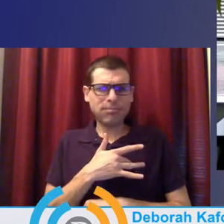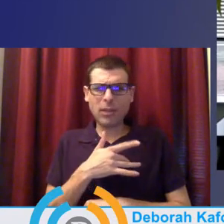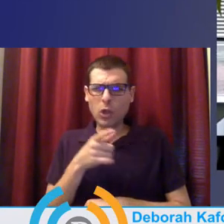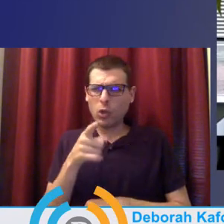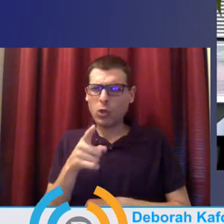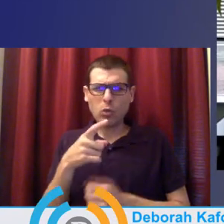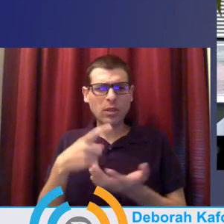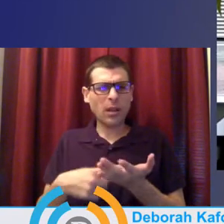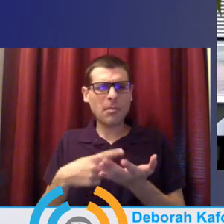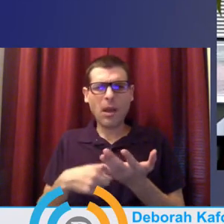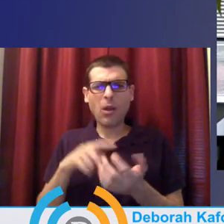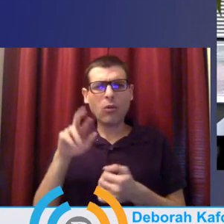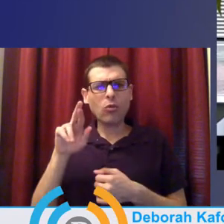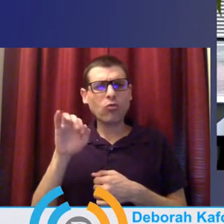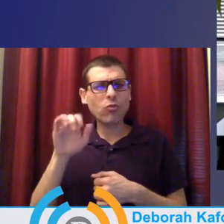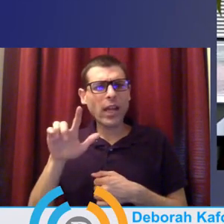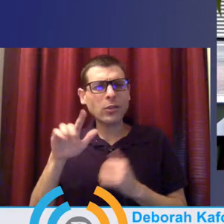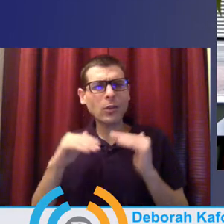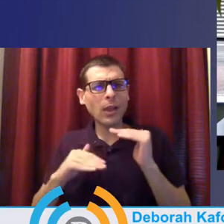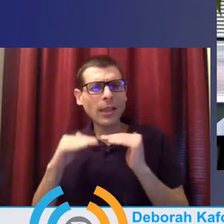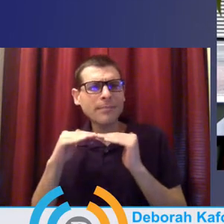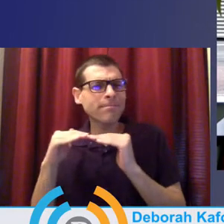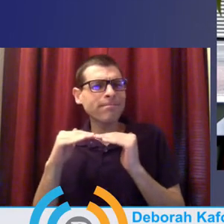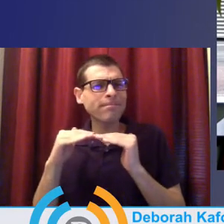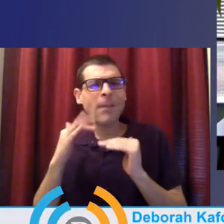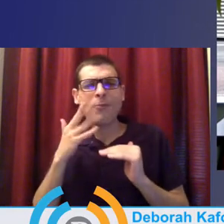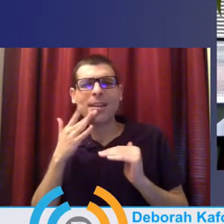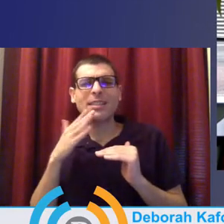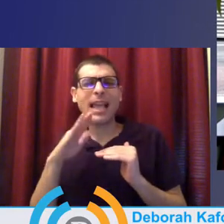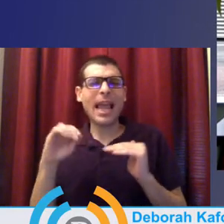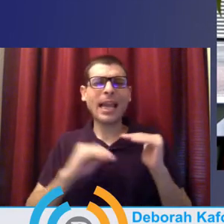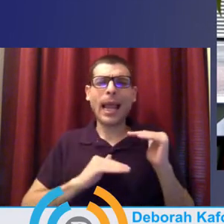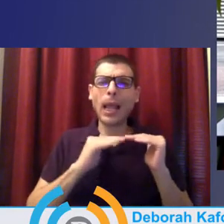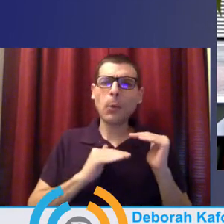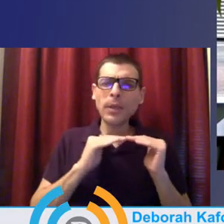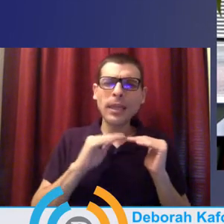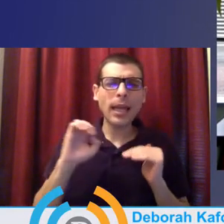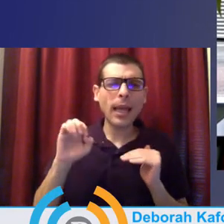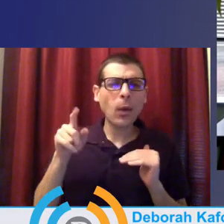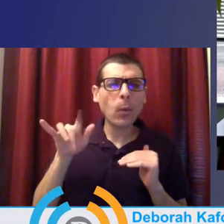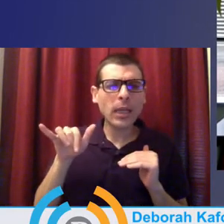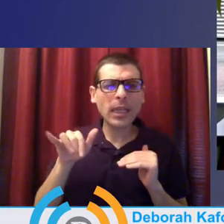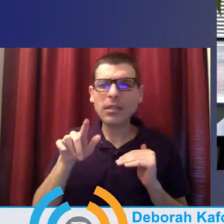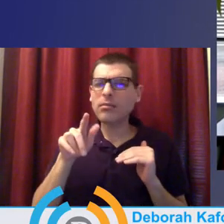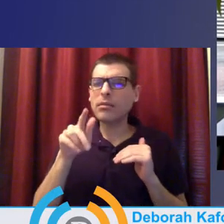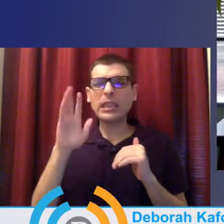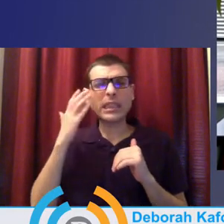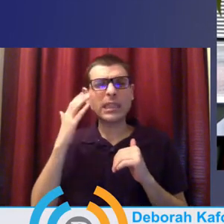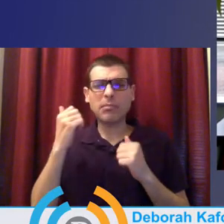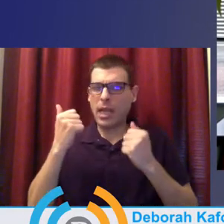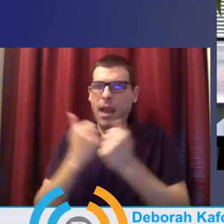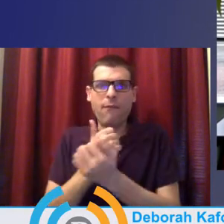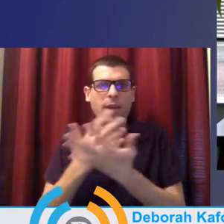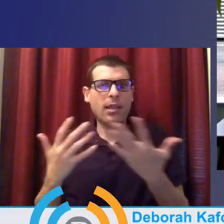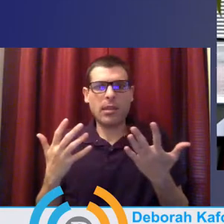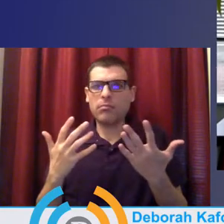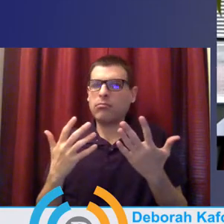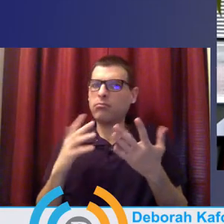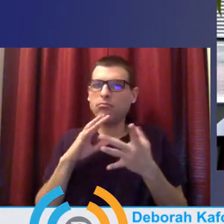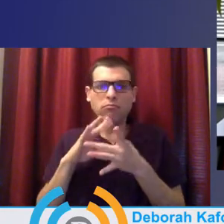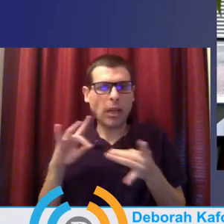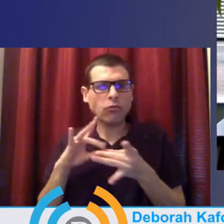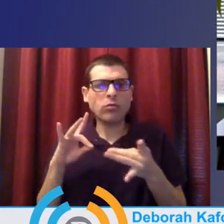racial justice woven throughout almost every comment made. And I and a lot of my colleagues have really